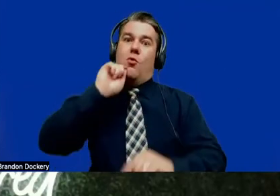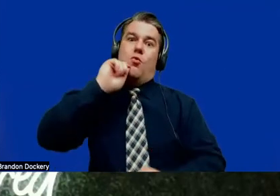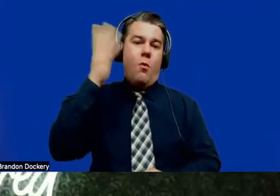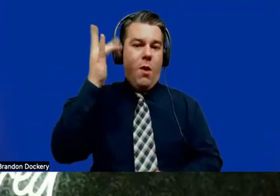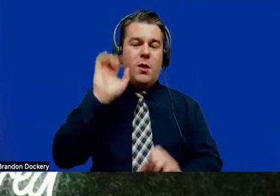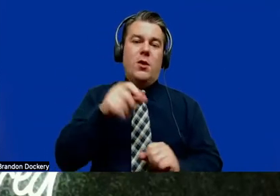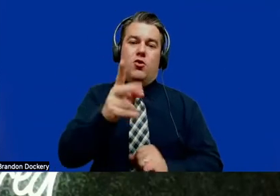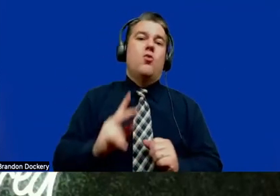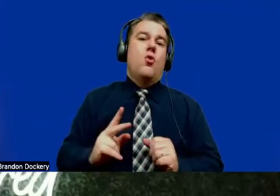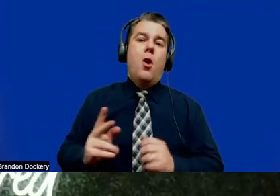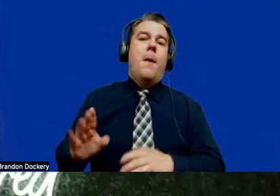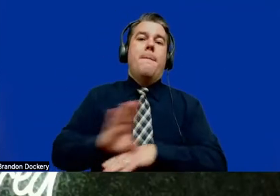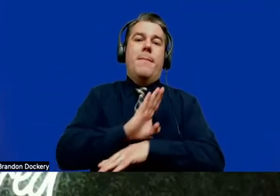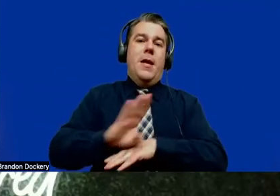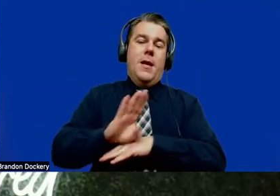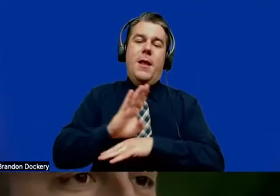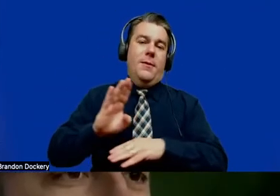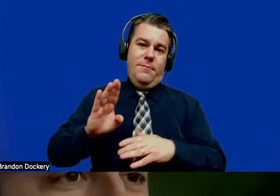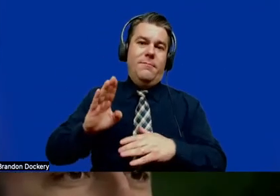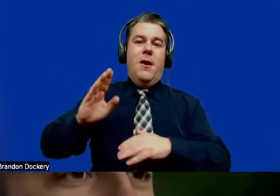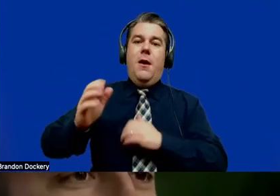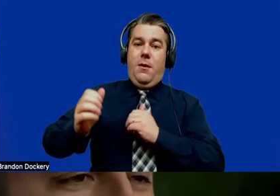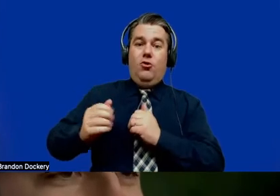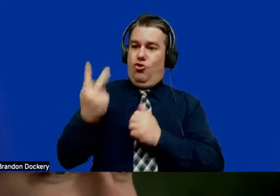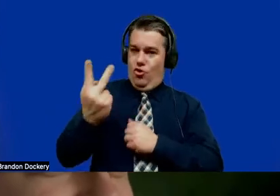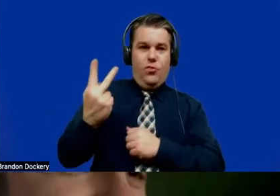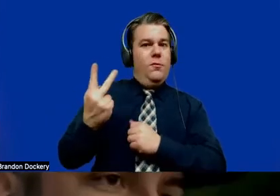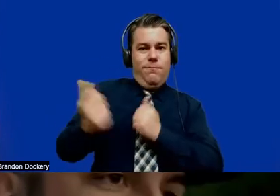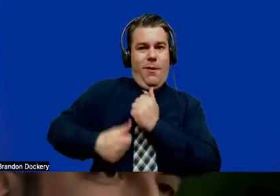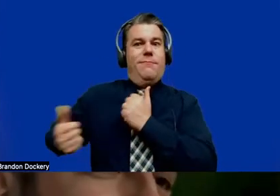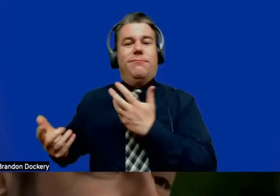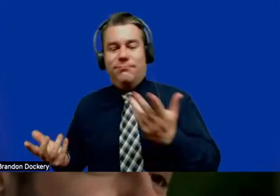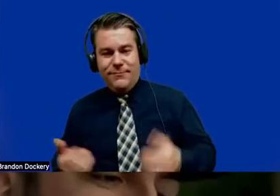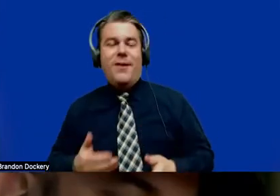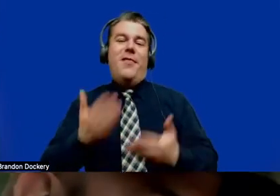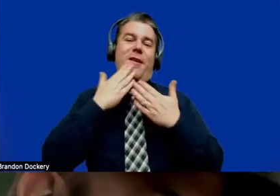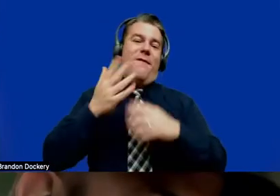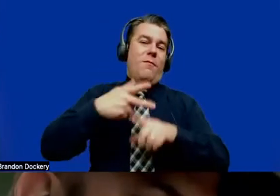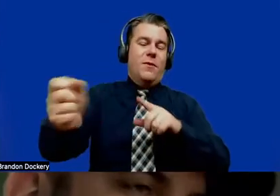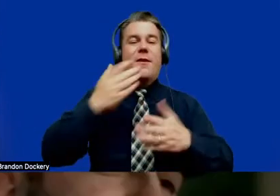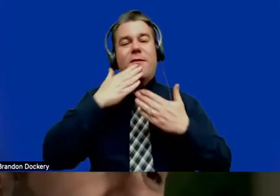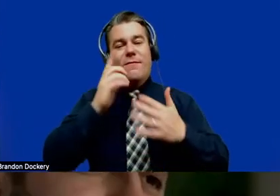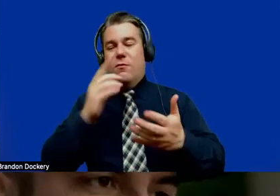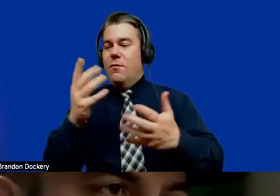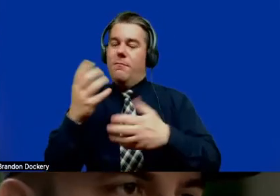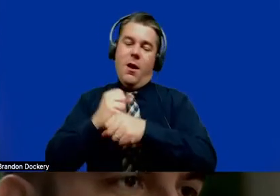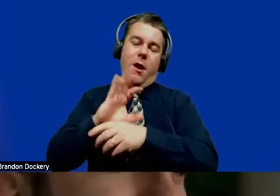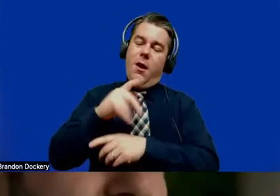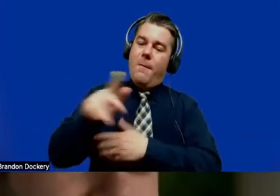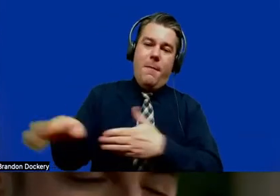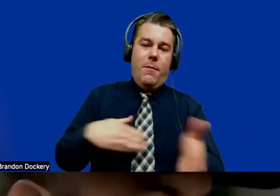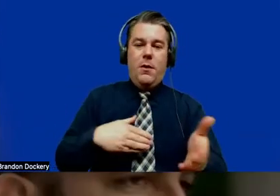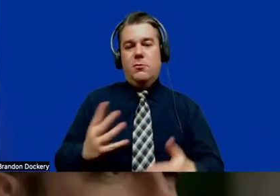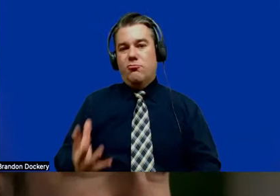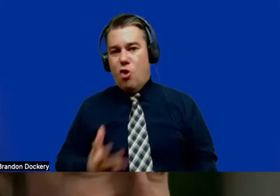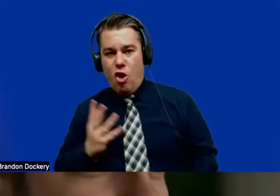to build a business underneath your other business. So big shout out to Plexus. Thank you so much for making a compensation plan that is modern. It